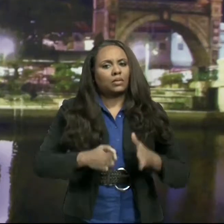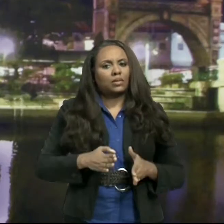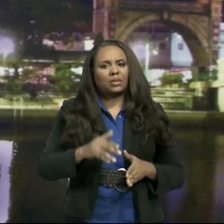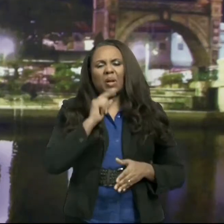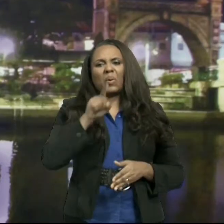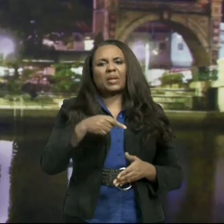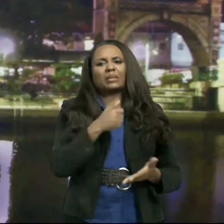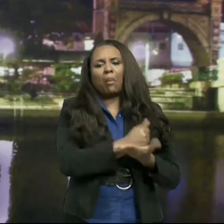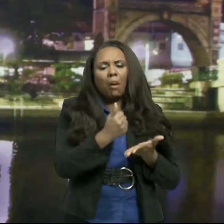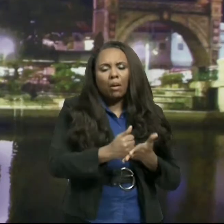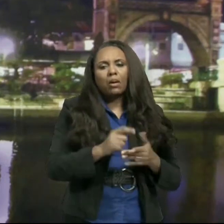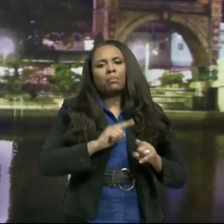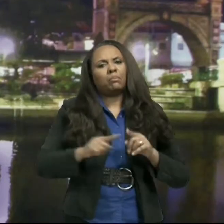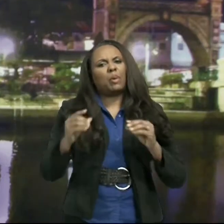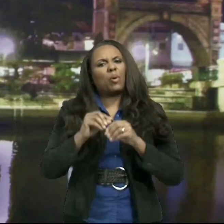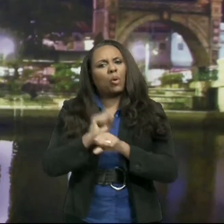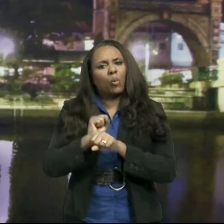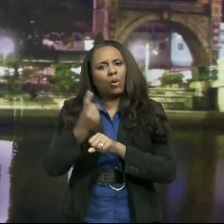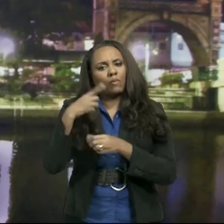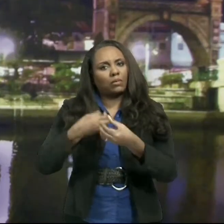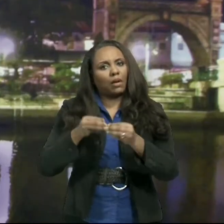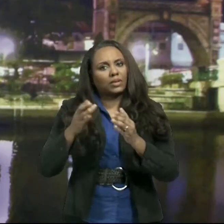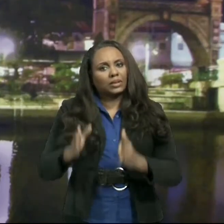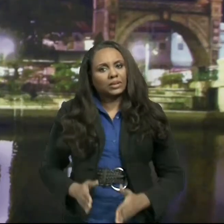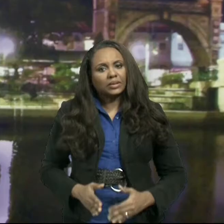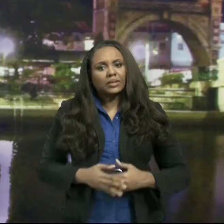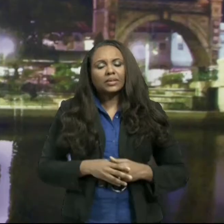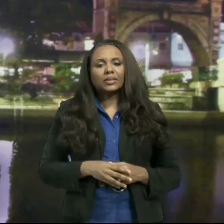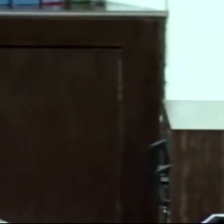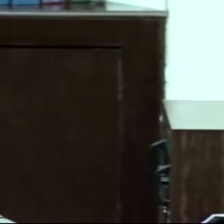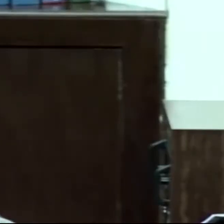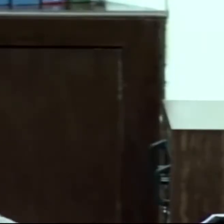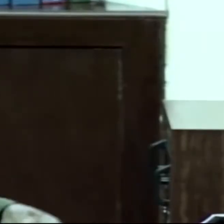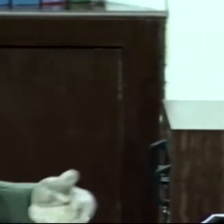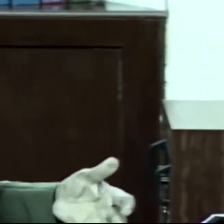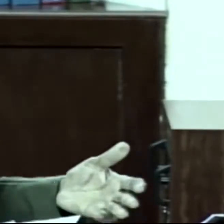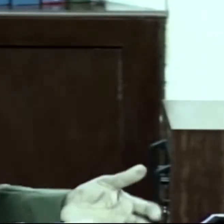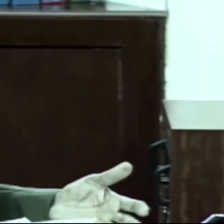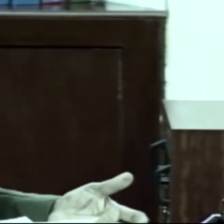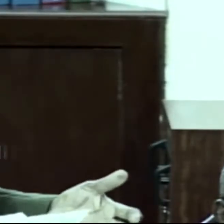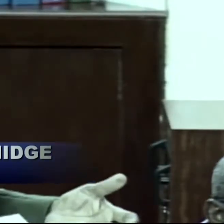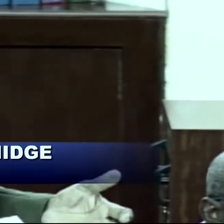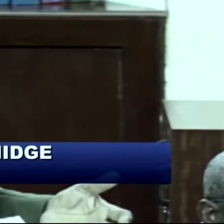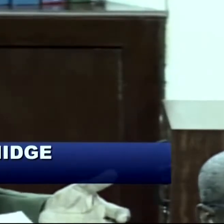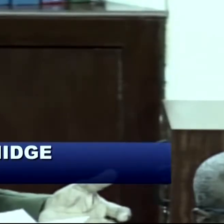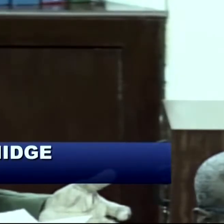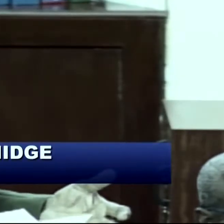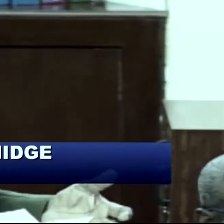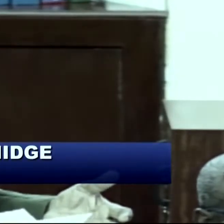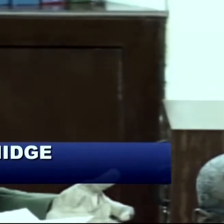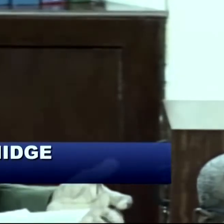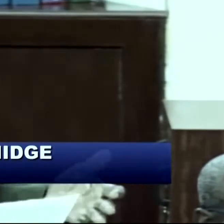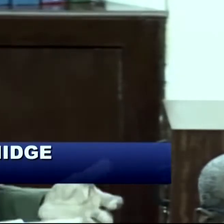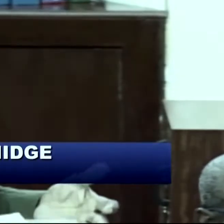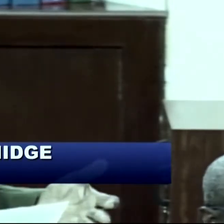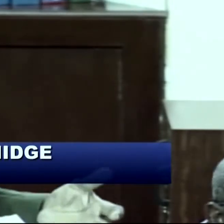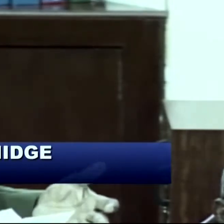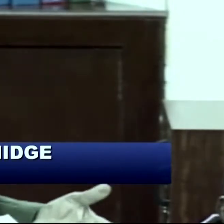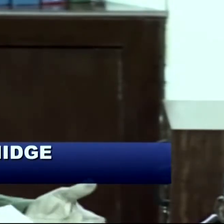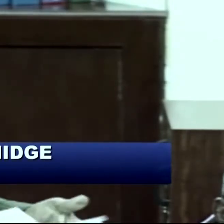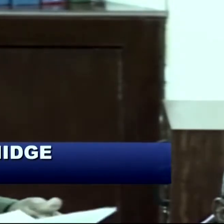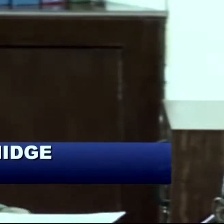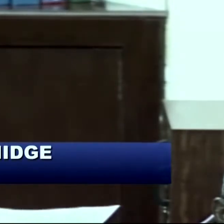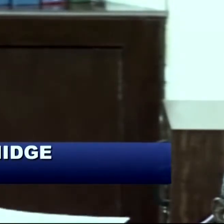stamping passports. They will tell you that they still have a lot